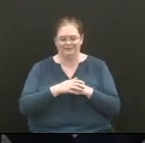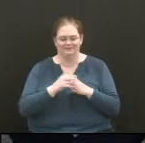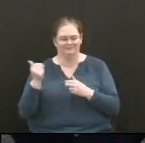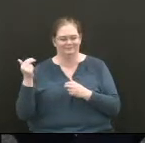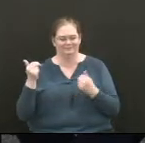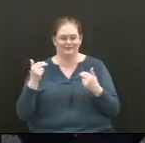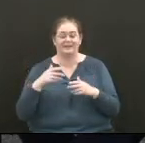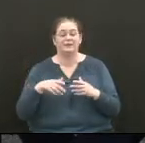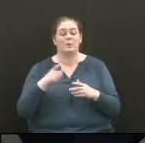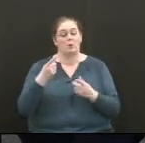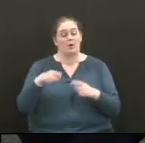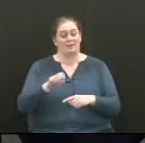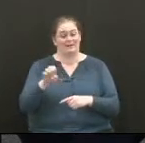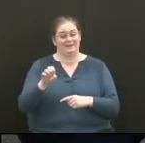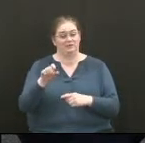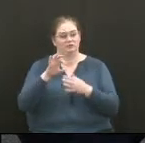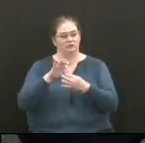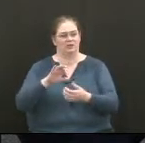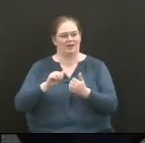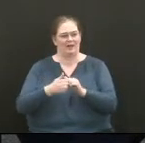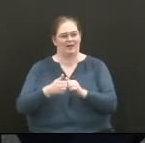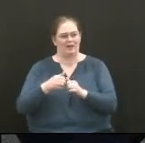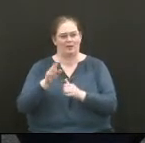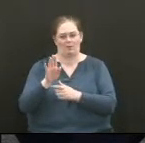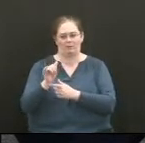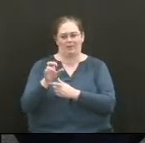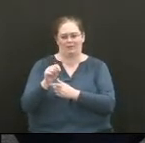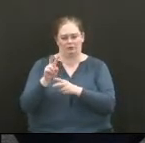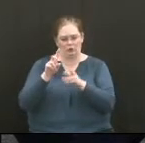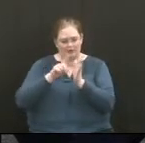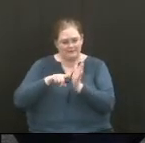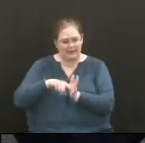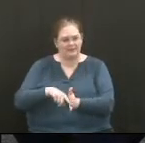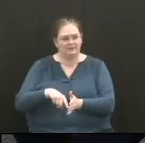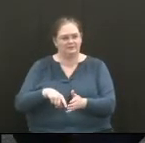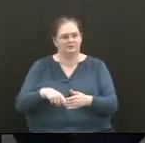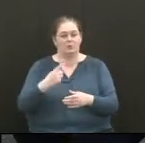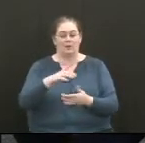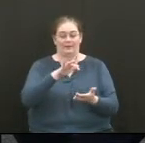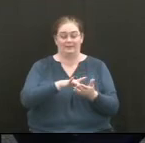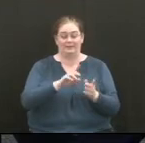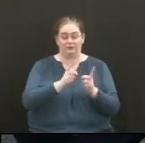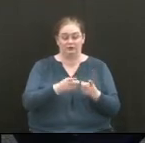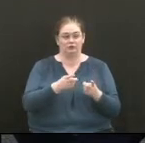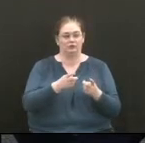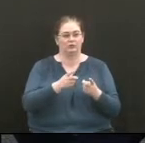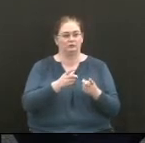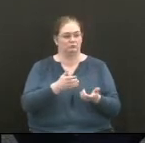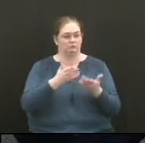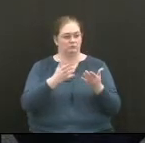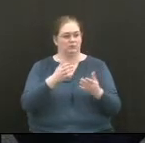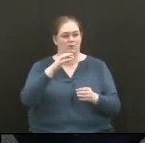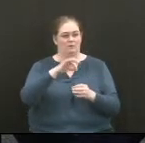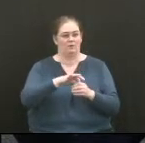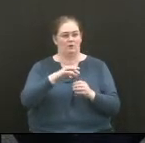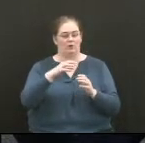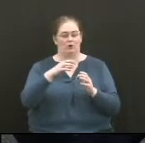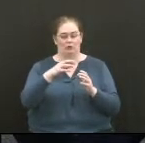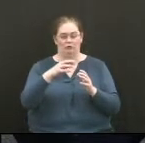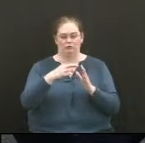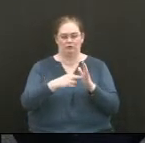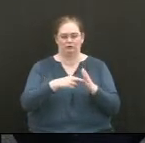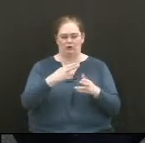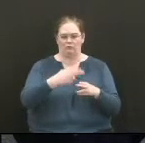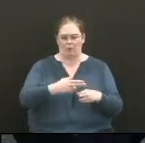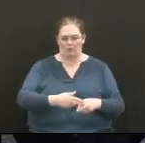One case in the Eastern District concerning how ballots are examined, one in the Middle District concerning the voter registration rolls, and